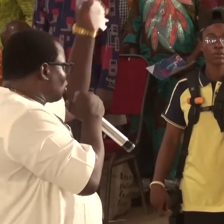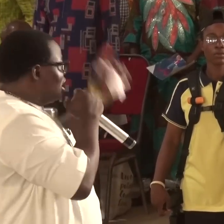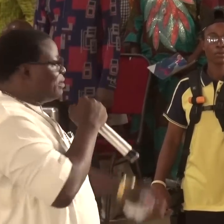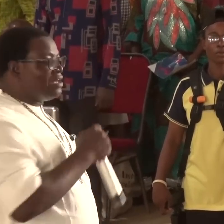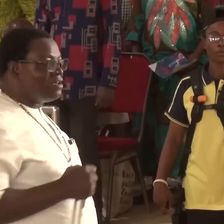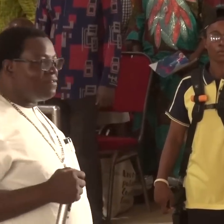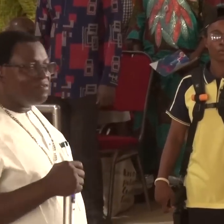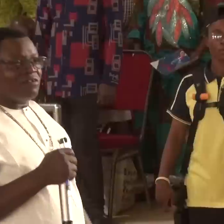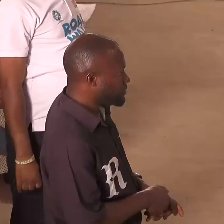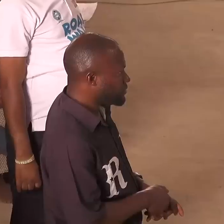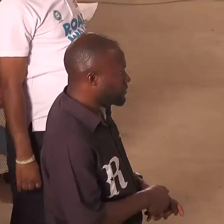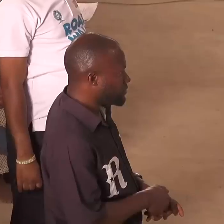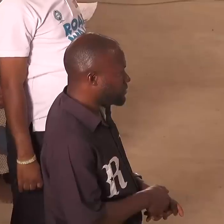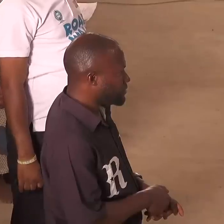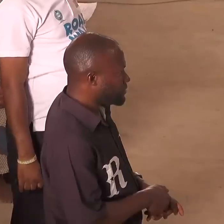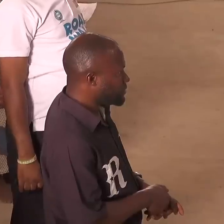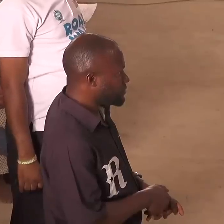can go